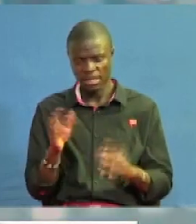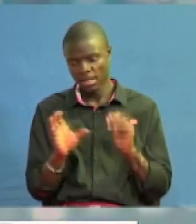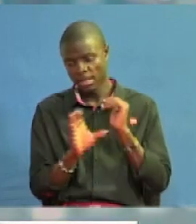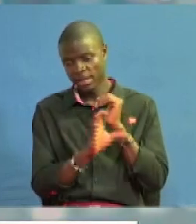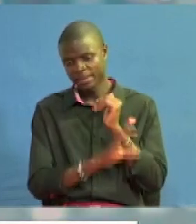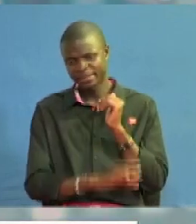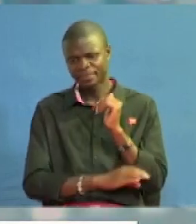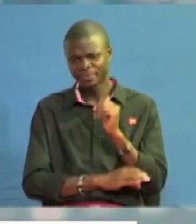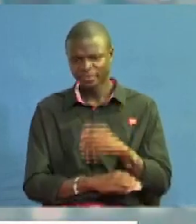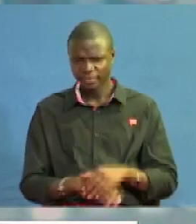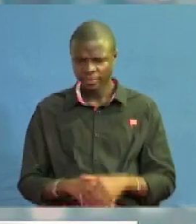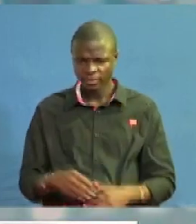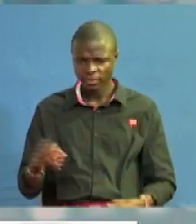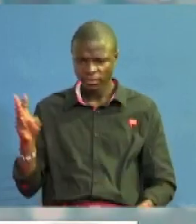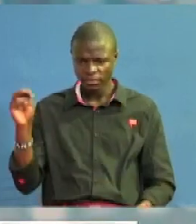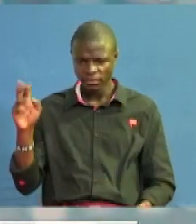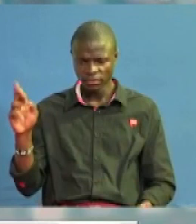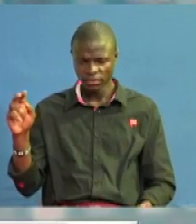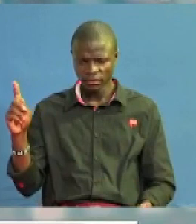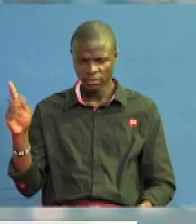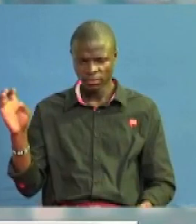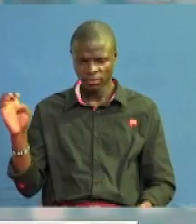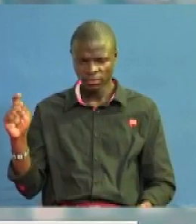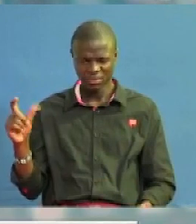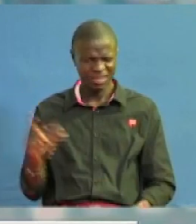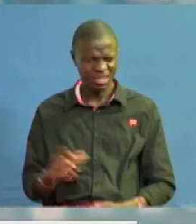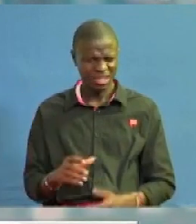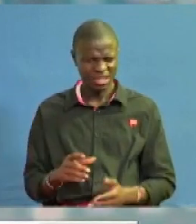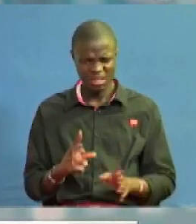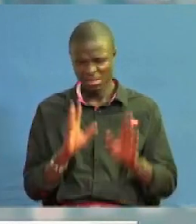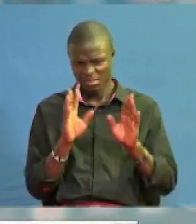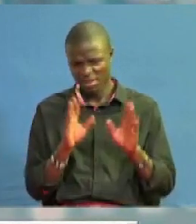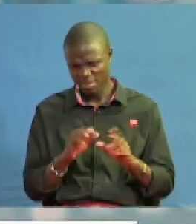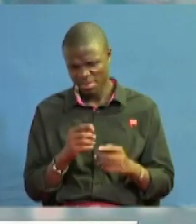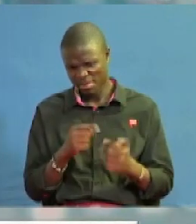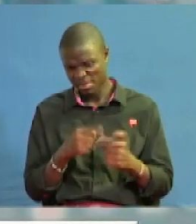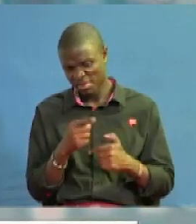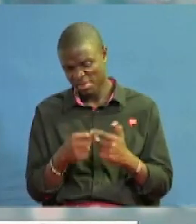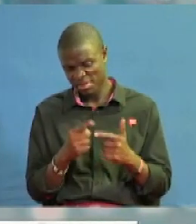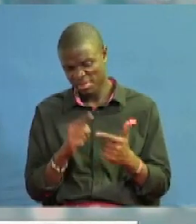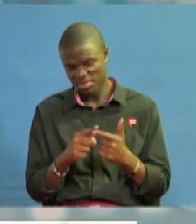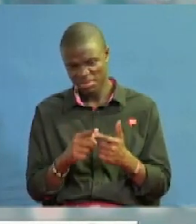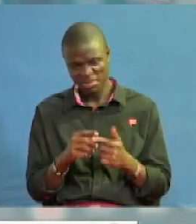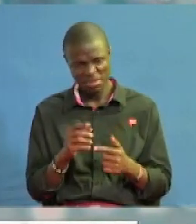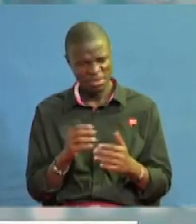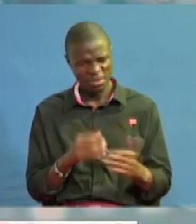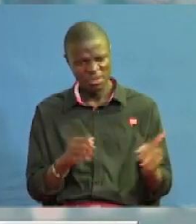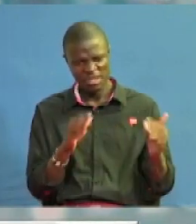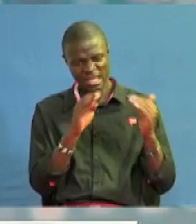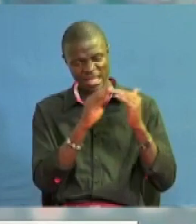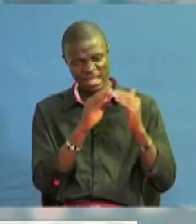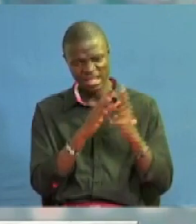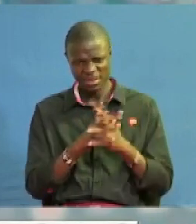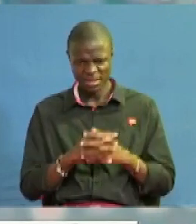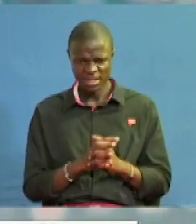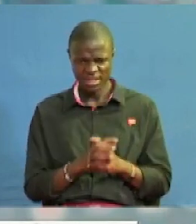is just the market that people go to when they want to trade in stocks or in shares or in equities.